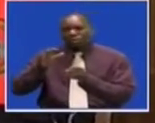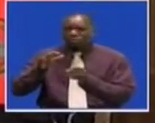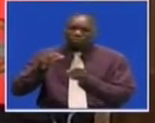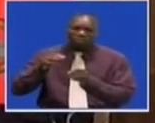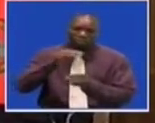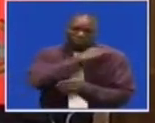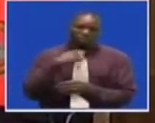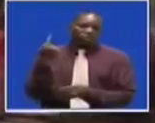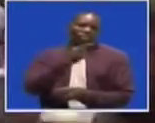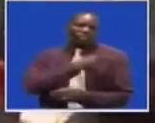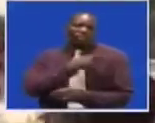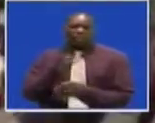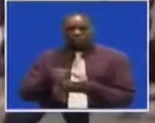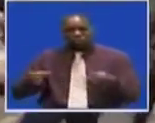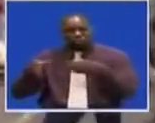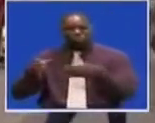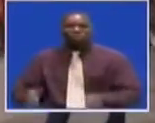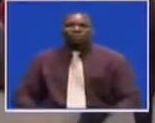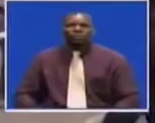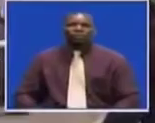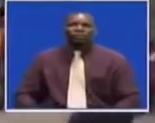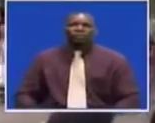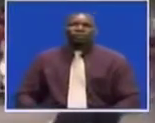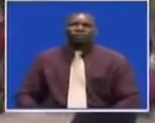for Sesheke Constituency.